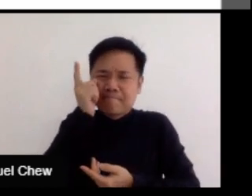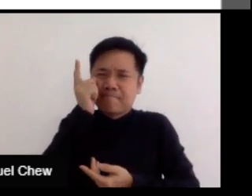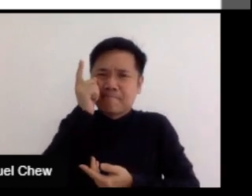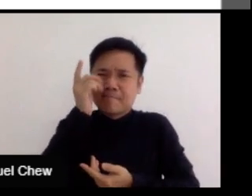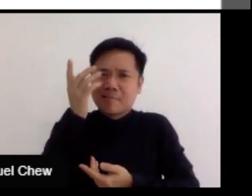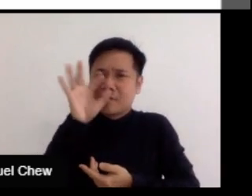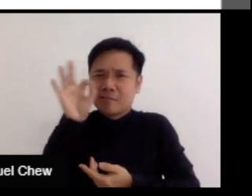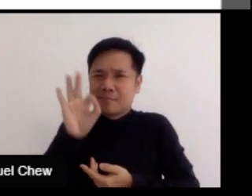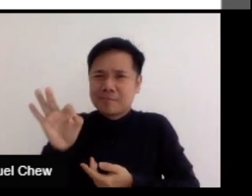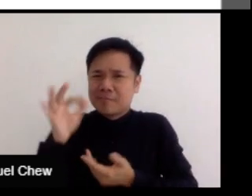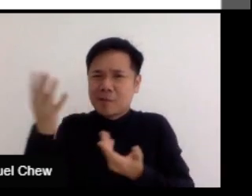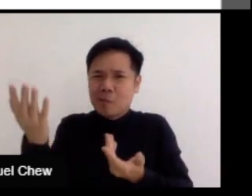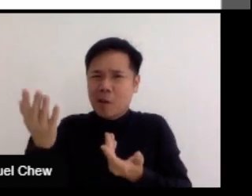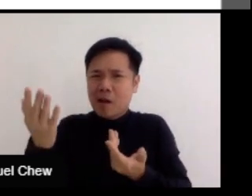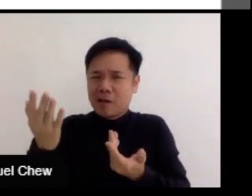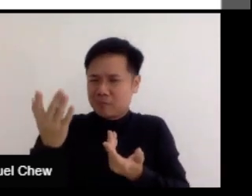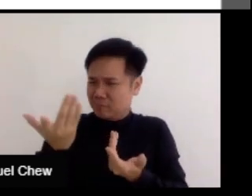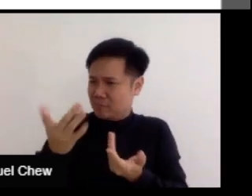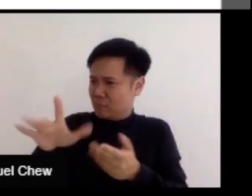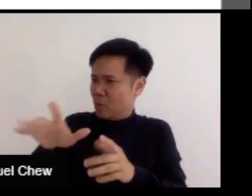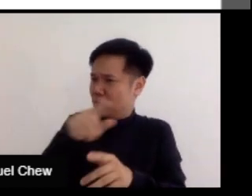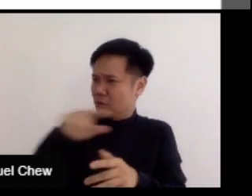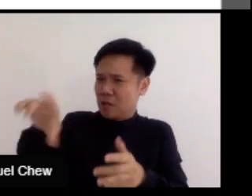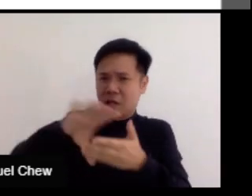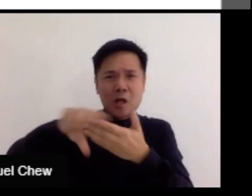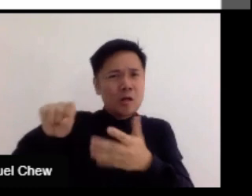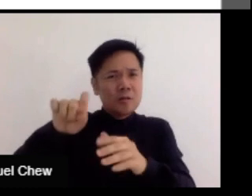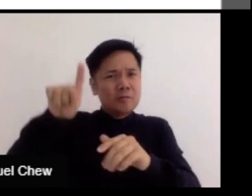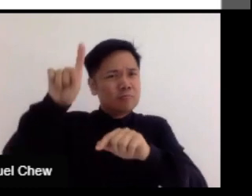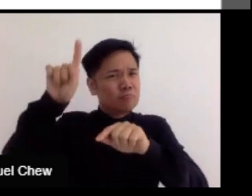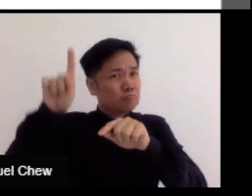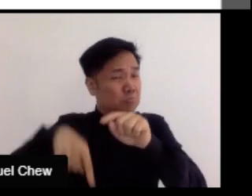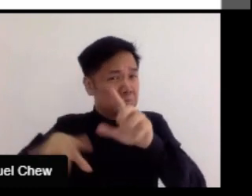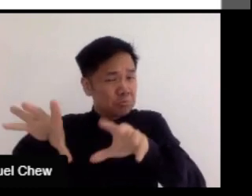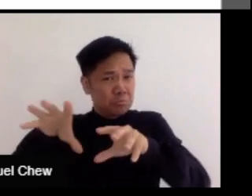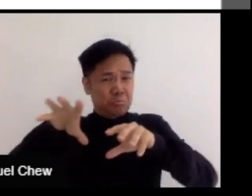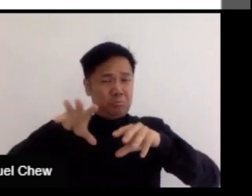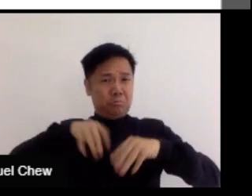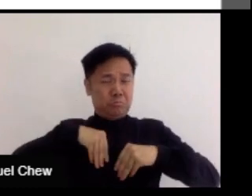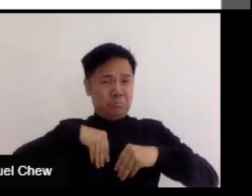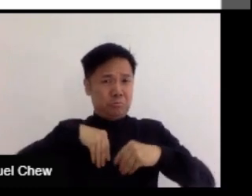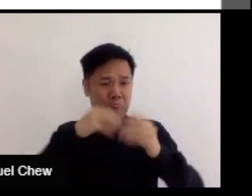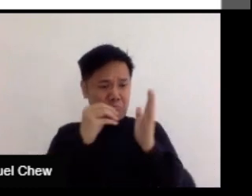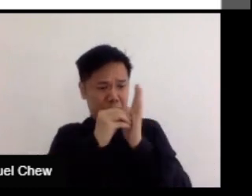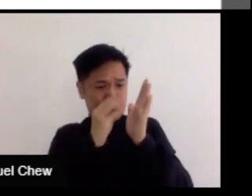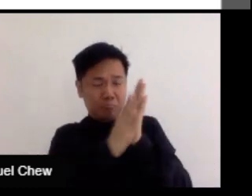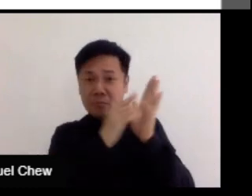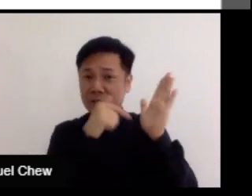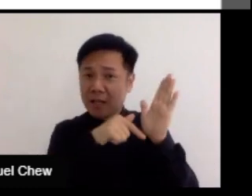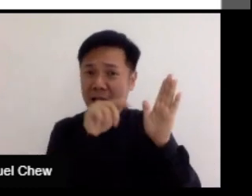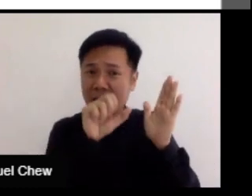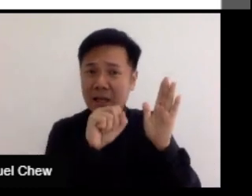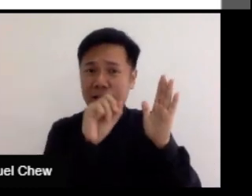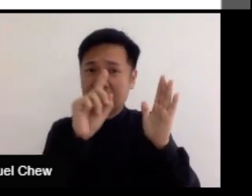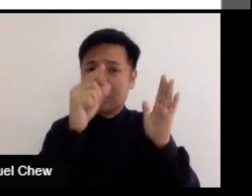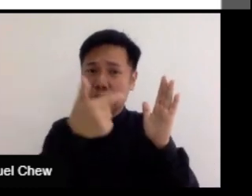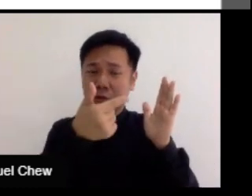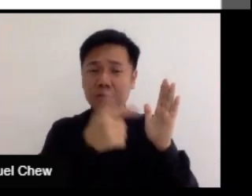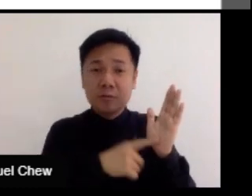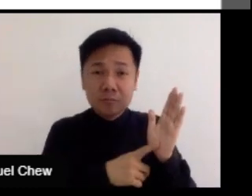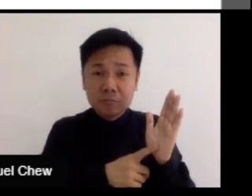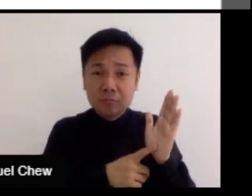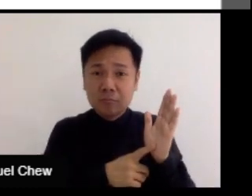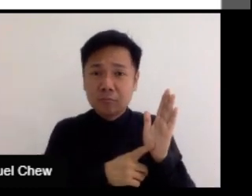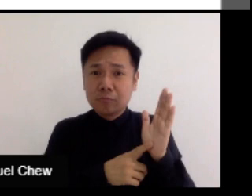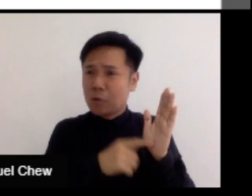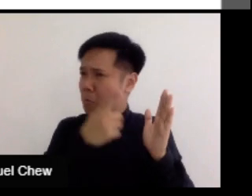the secretariat to accept the term of SDG in this context, because very it's